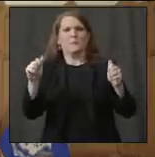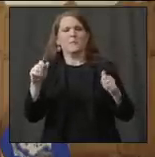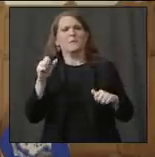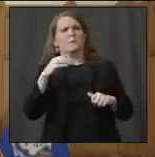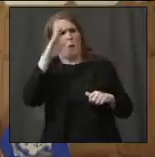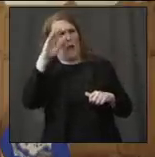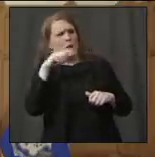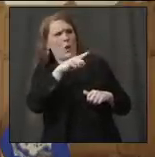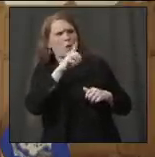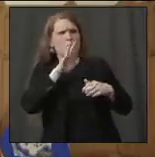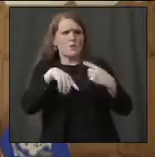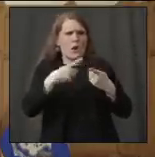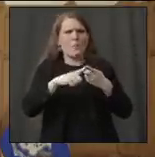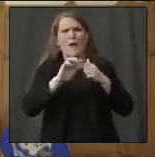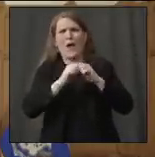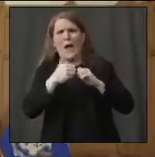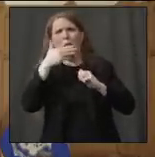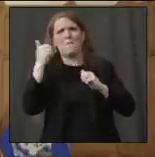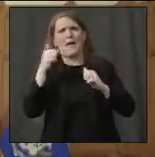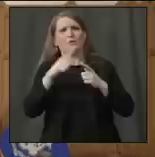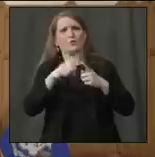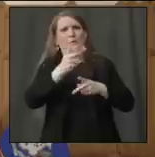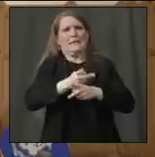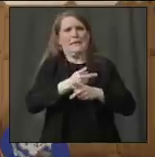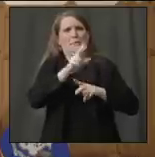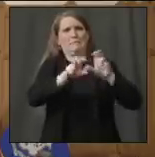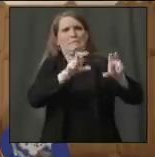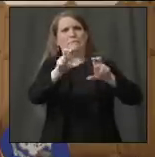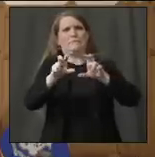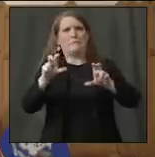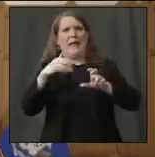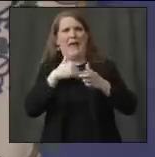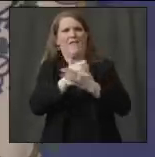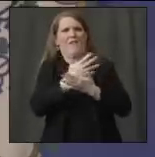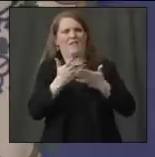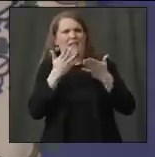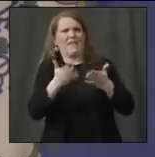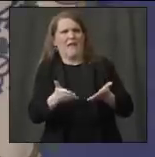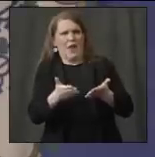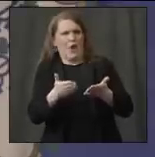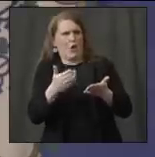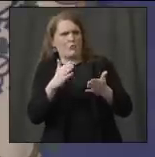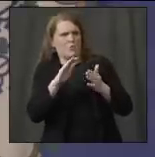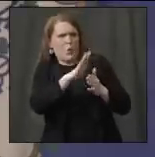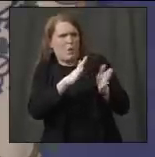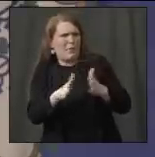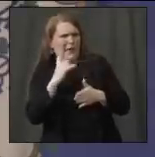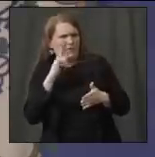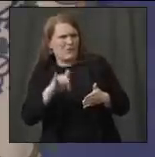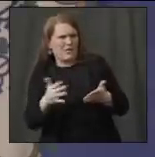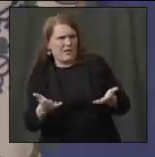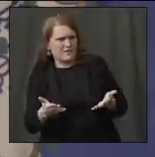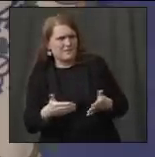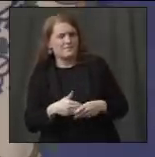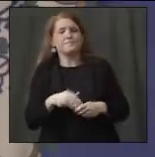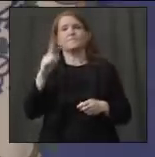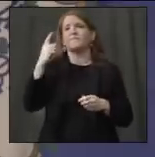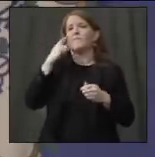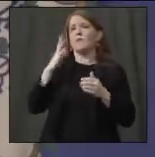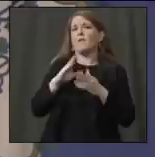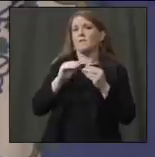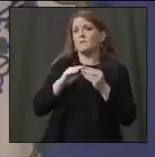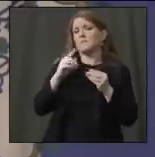those plans? Well, I'll start and then let me hand it to Brian. But grocery stores have been and always